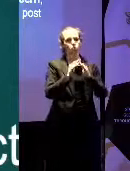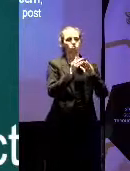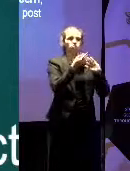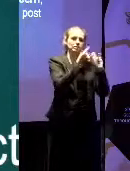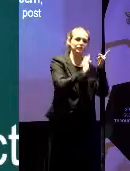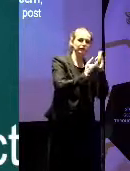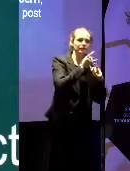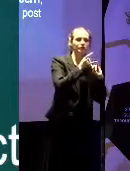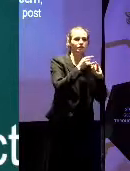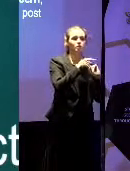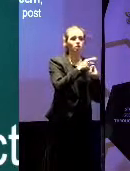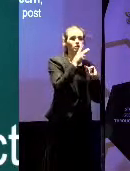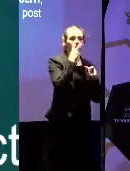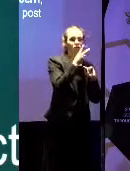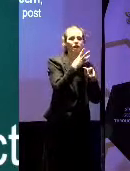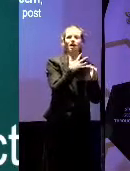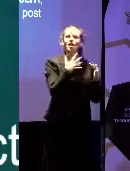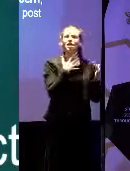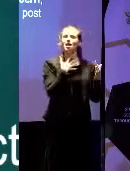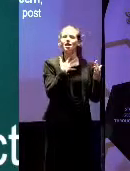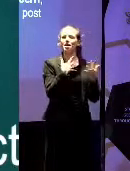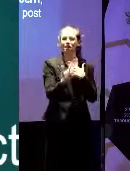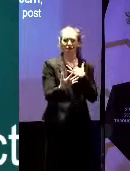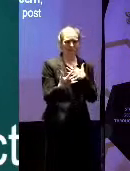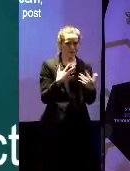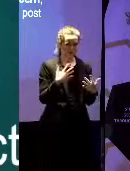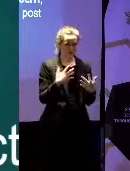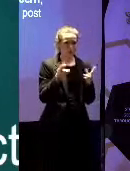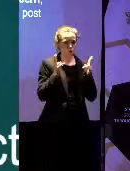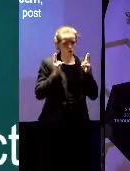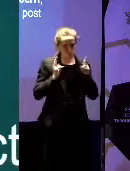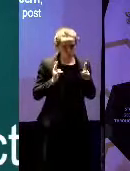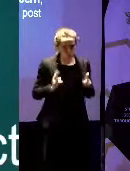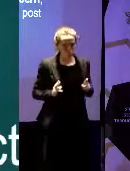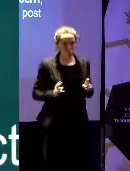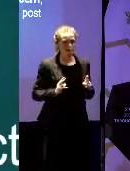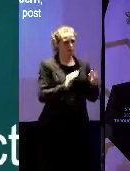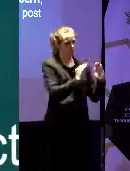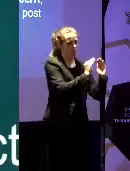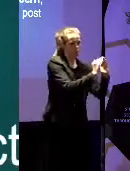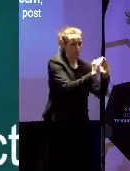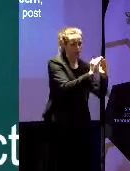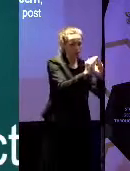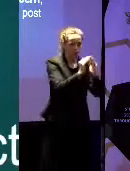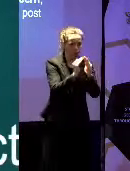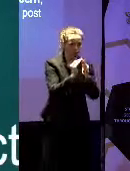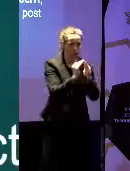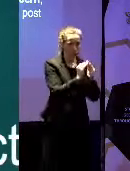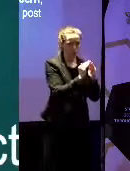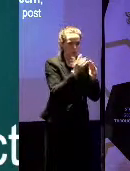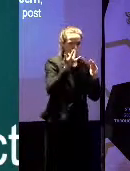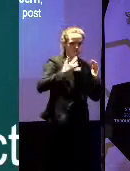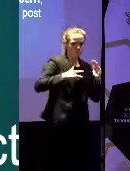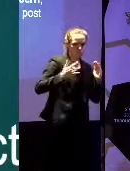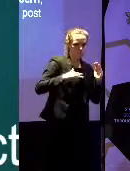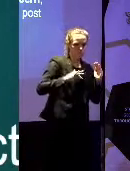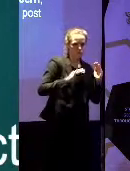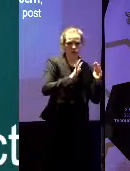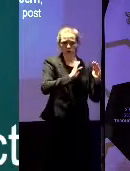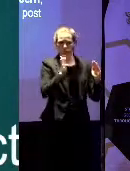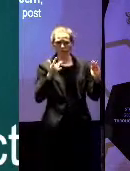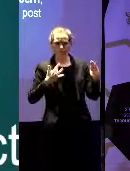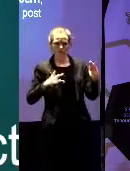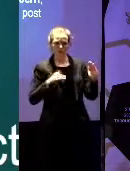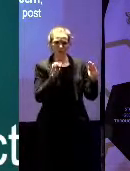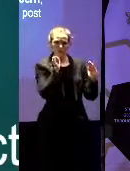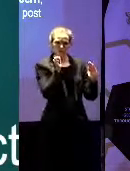any form of human settlement, whether it's a new settlement or an existing one, whether informal or not, the post